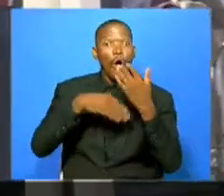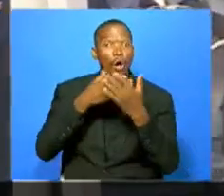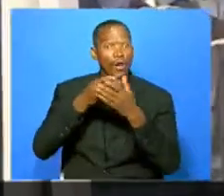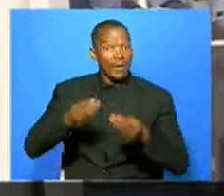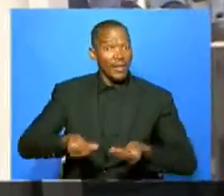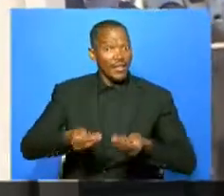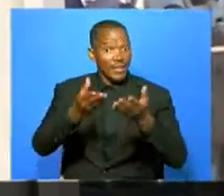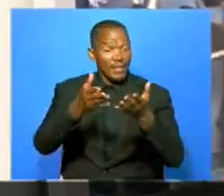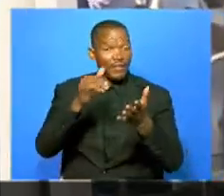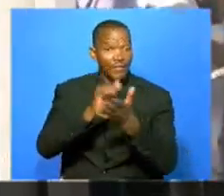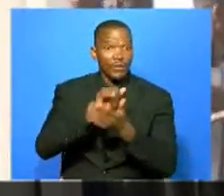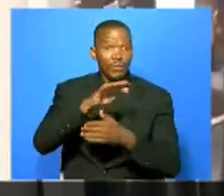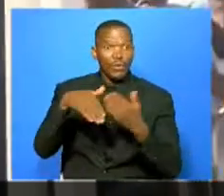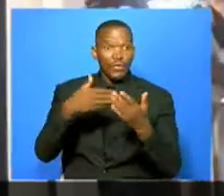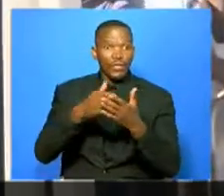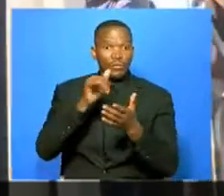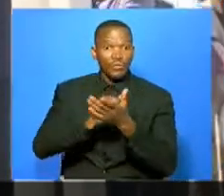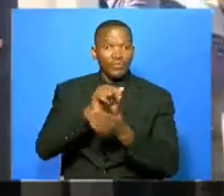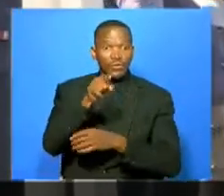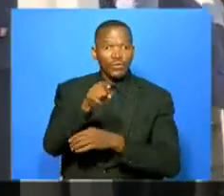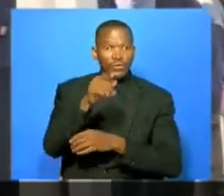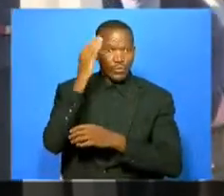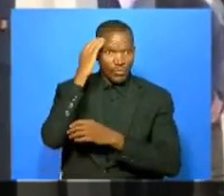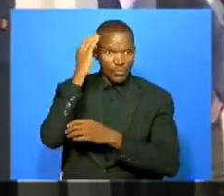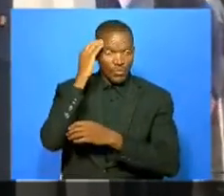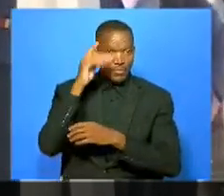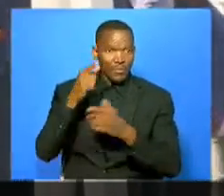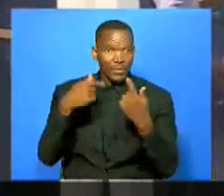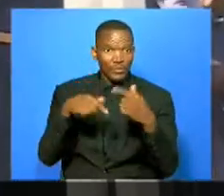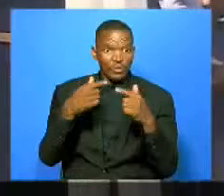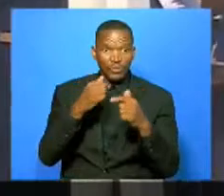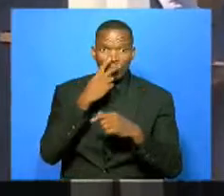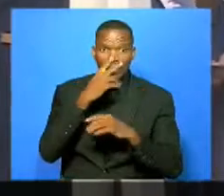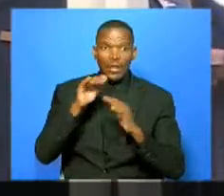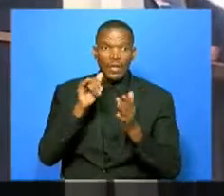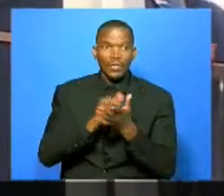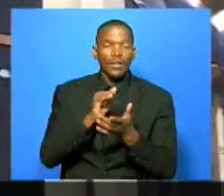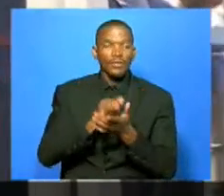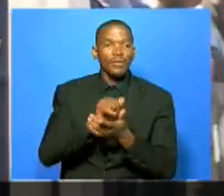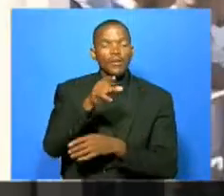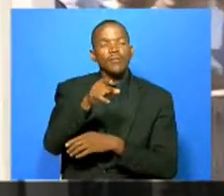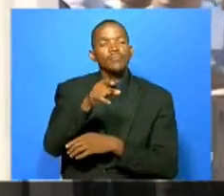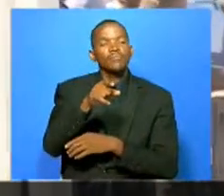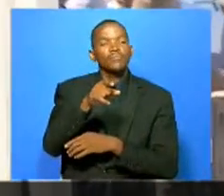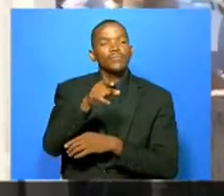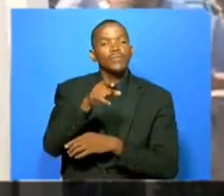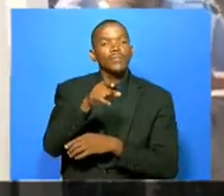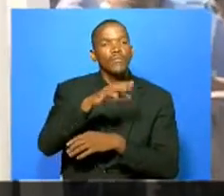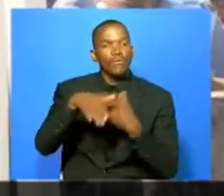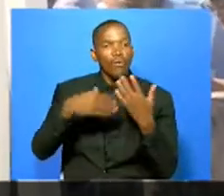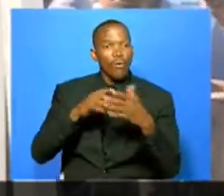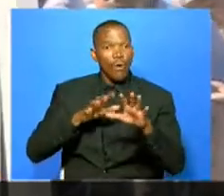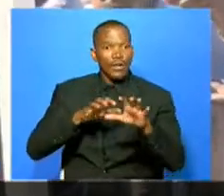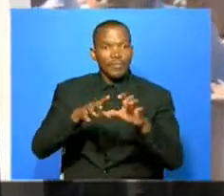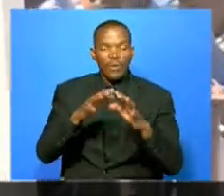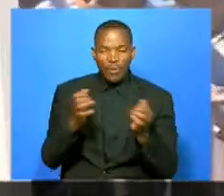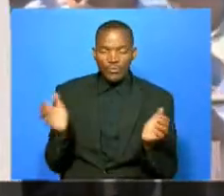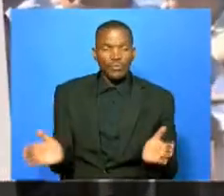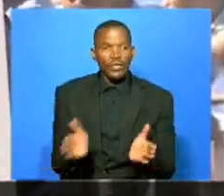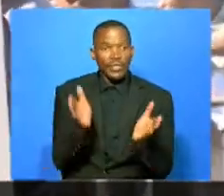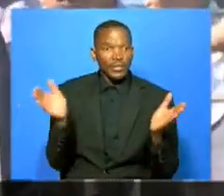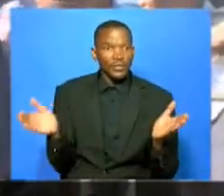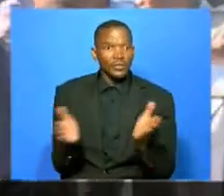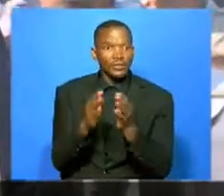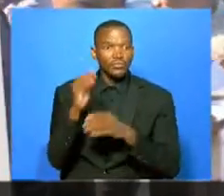gore mo go bane gore ba iteka ba le mo ke lephata la temothuo ka botobi le batla gona rotloetse.